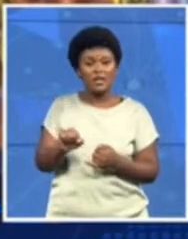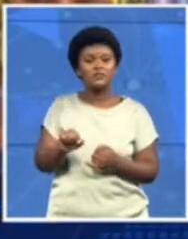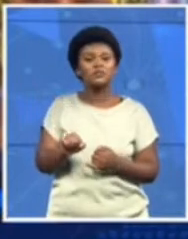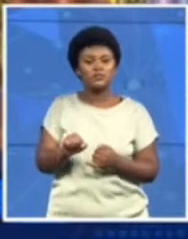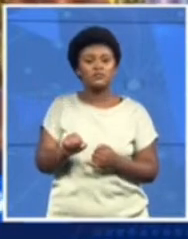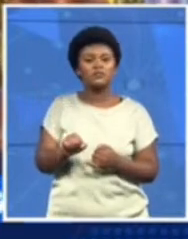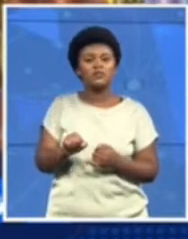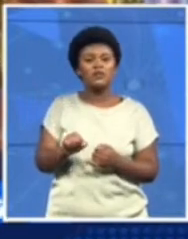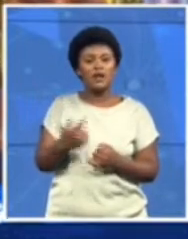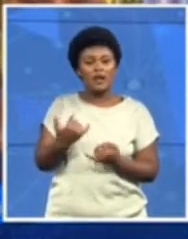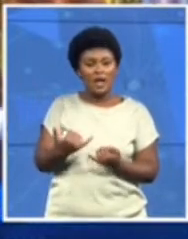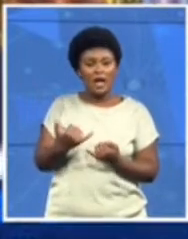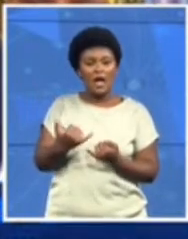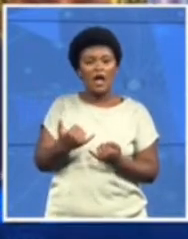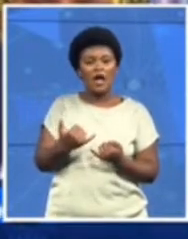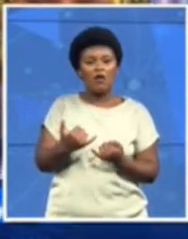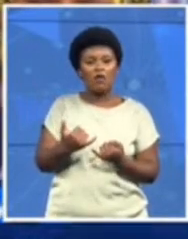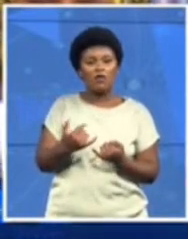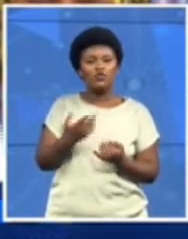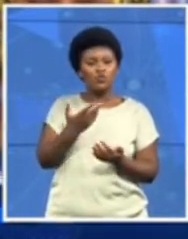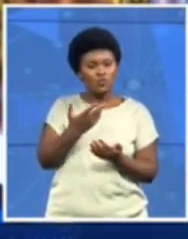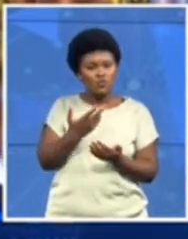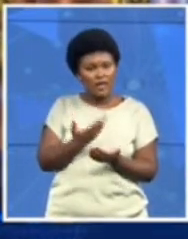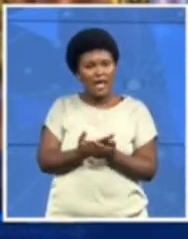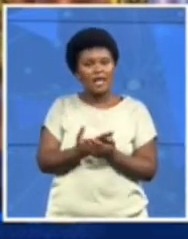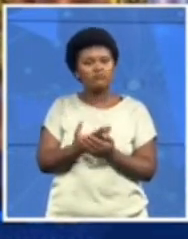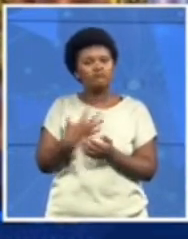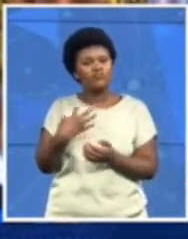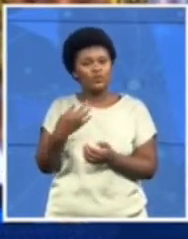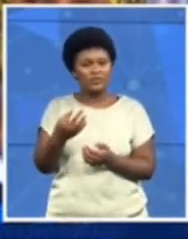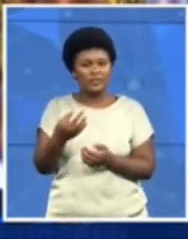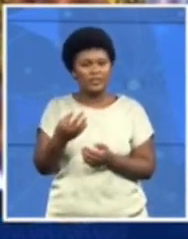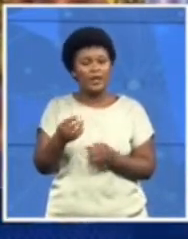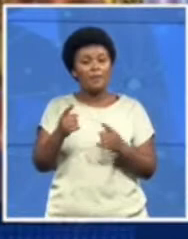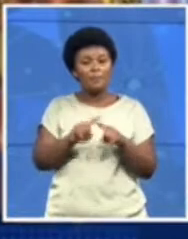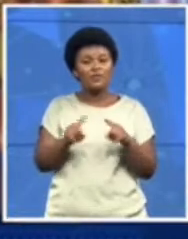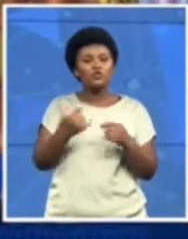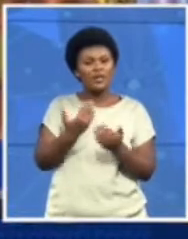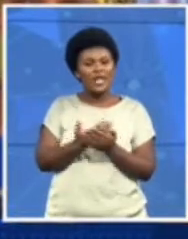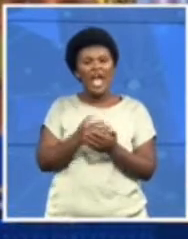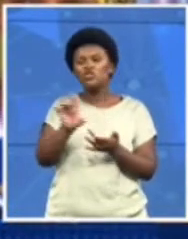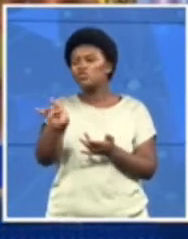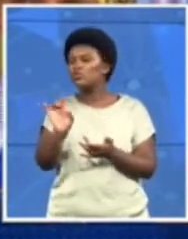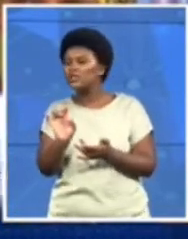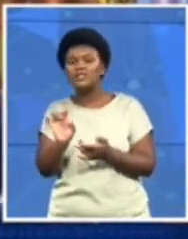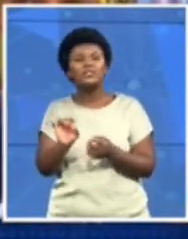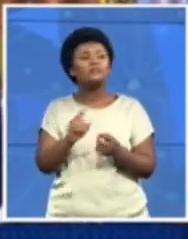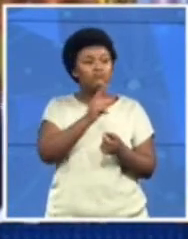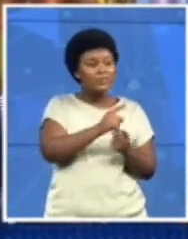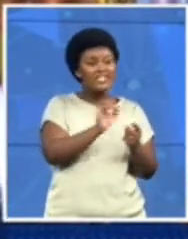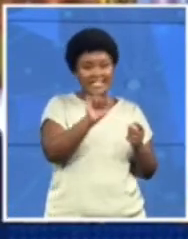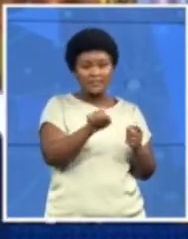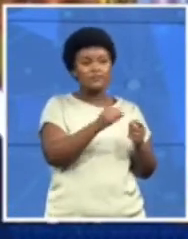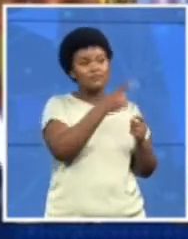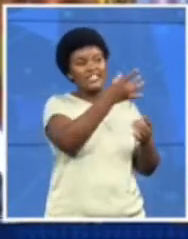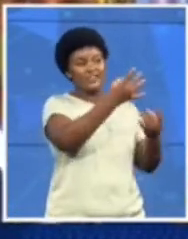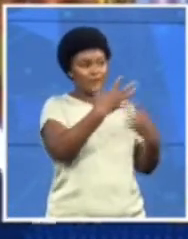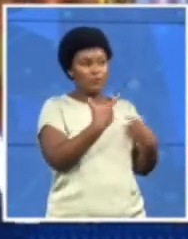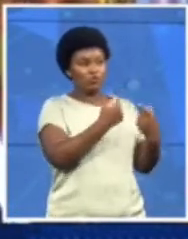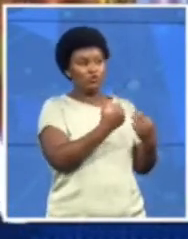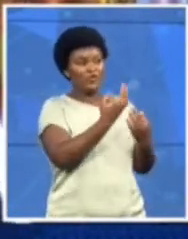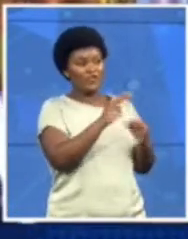saying, can you do this matter? But you can as well pick up a matter and place it under a